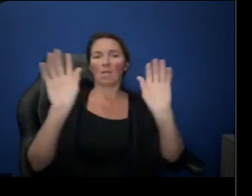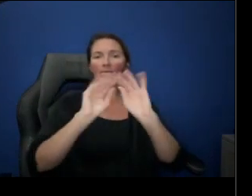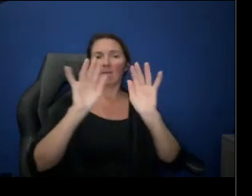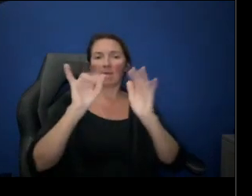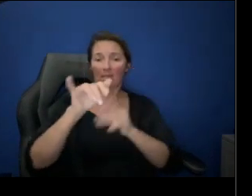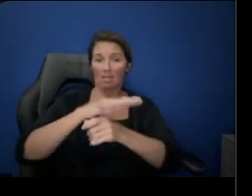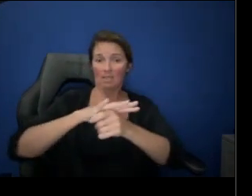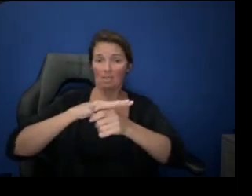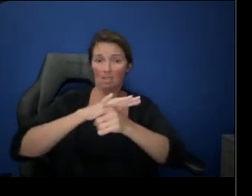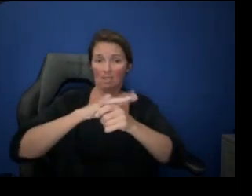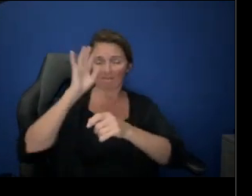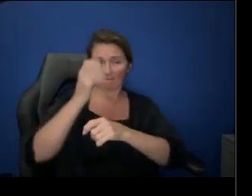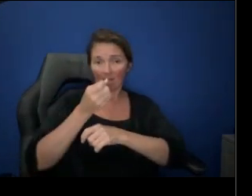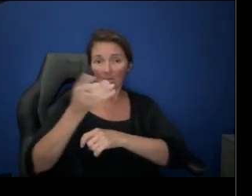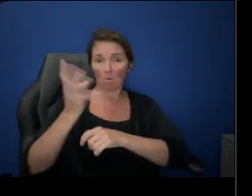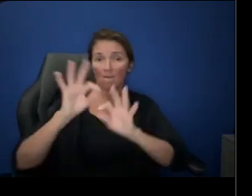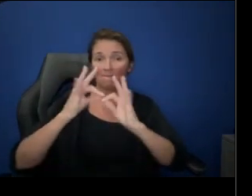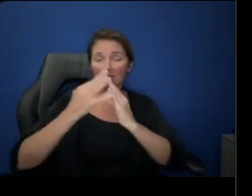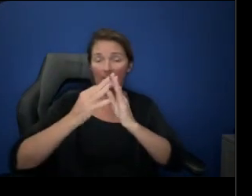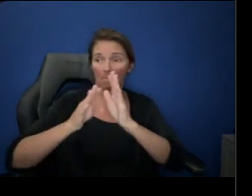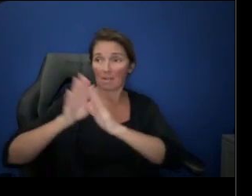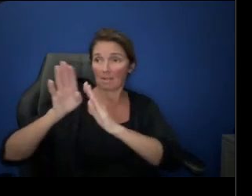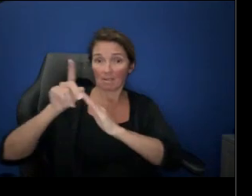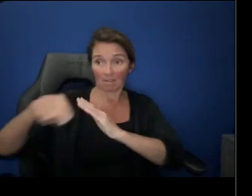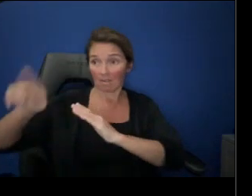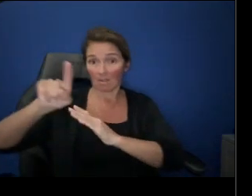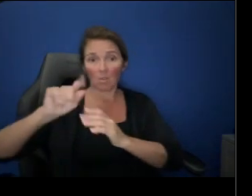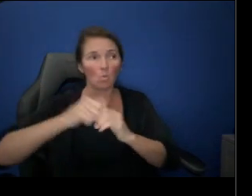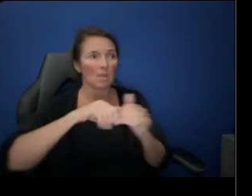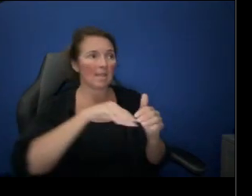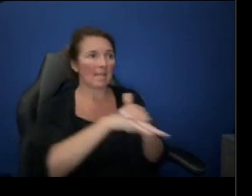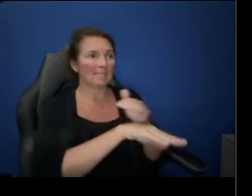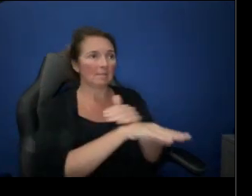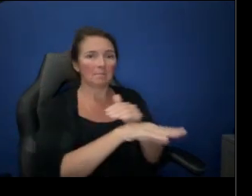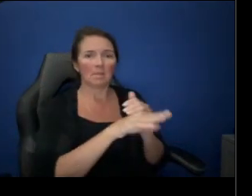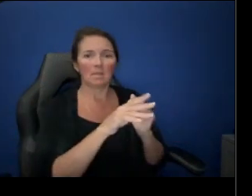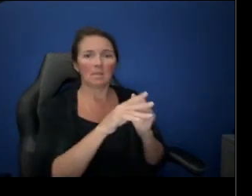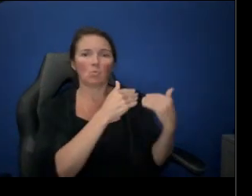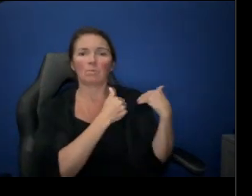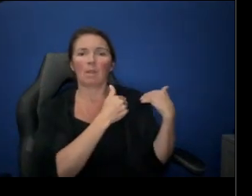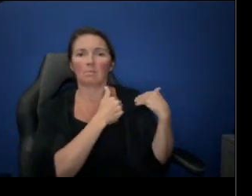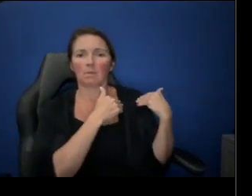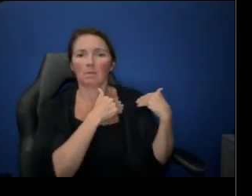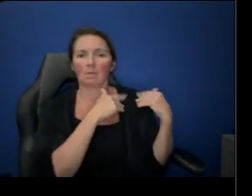areas of multifamily developments with accessibility obligations.